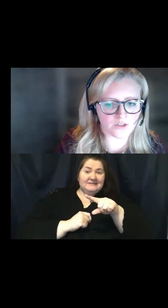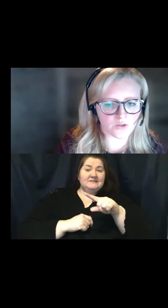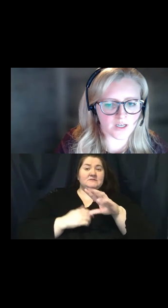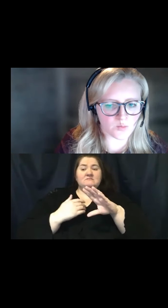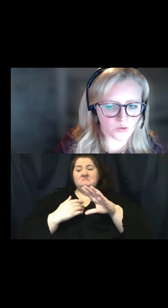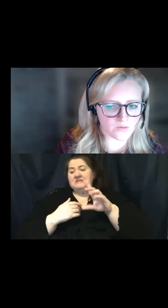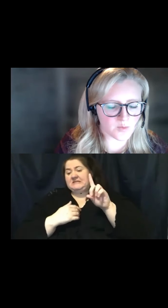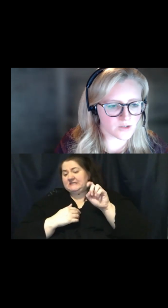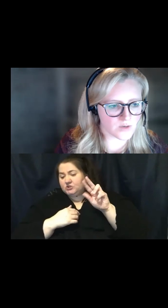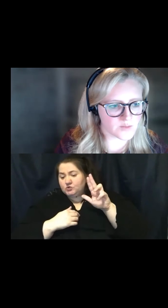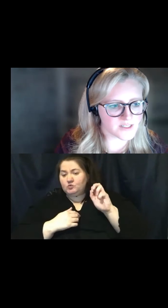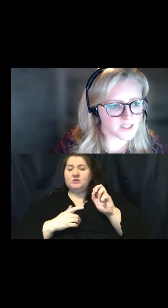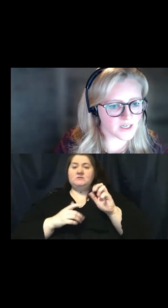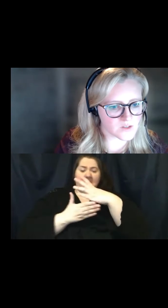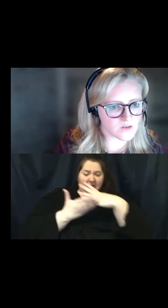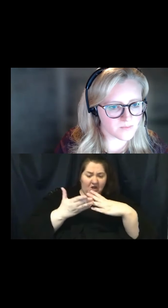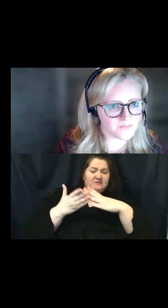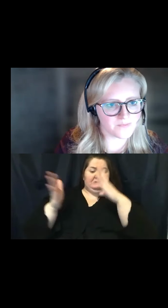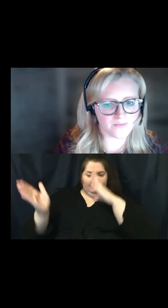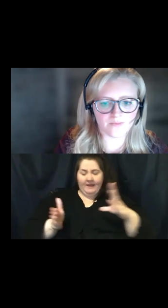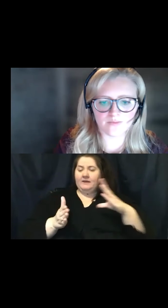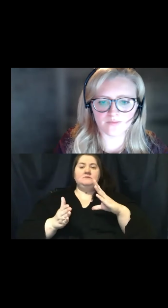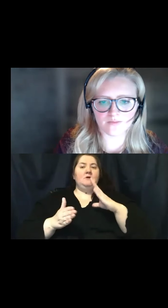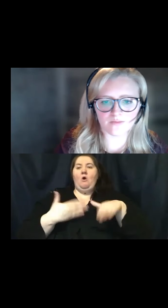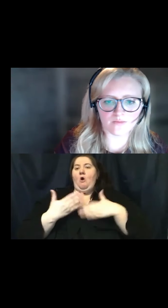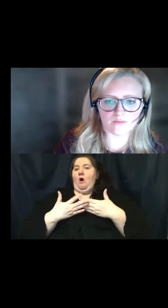be reviewed and approved by the Redmond City Council.